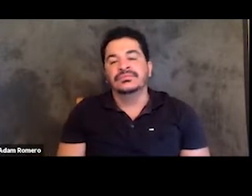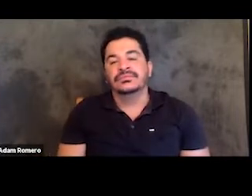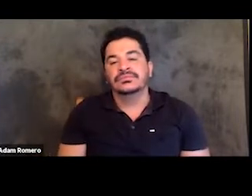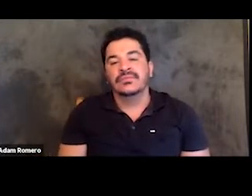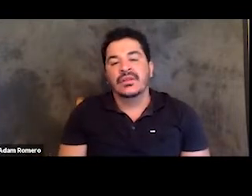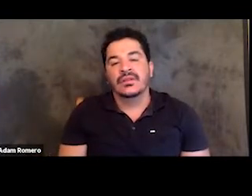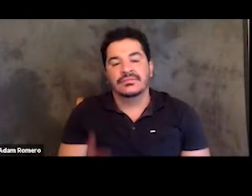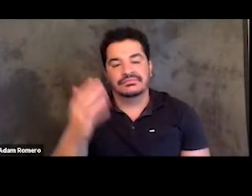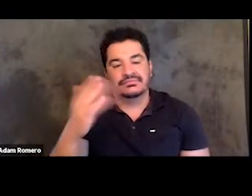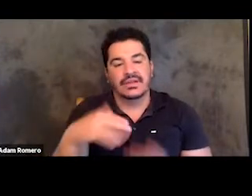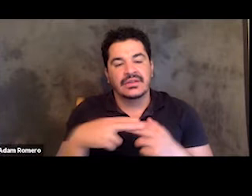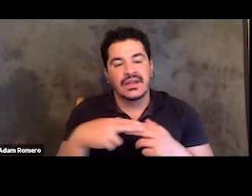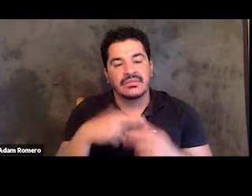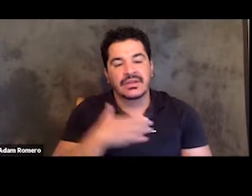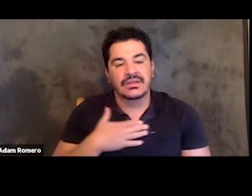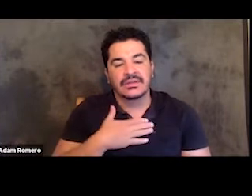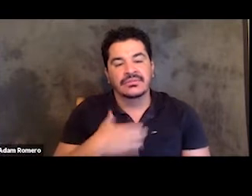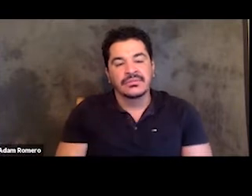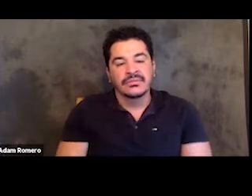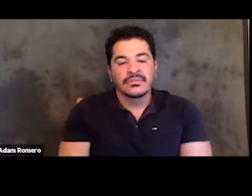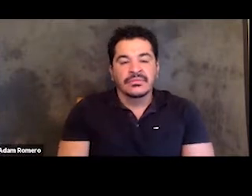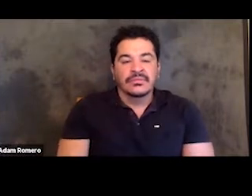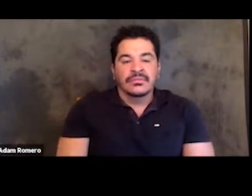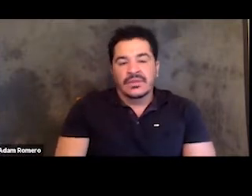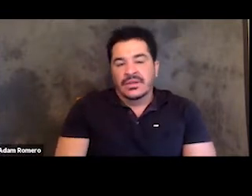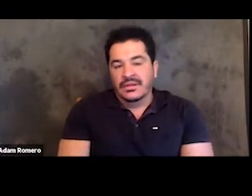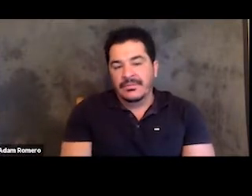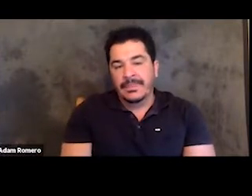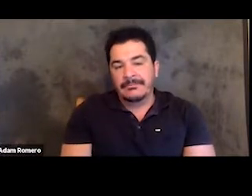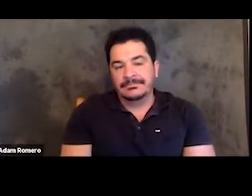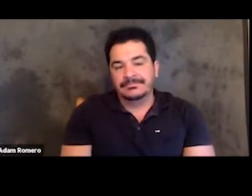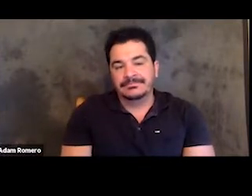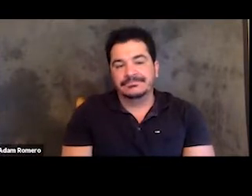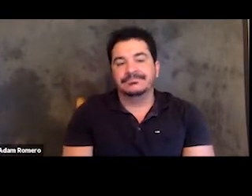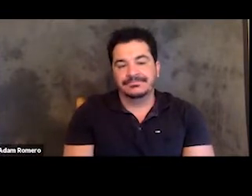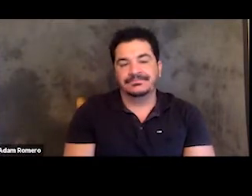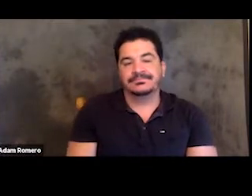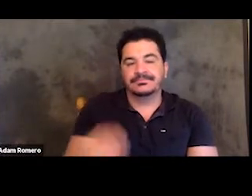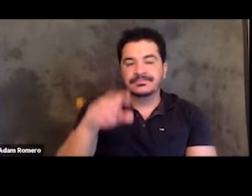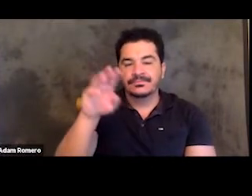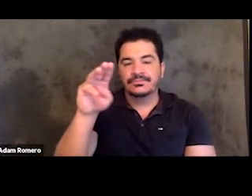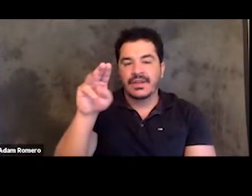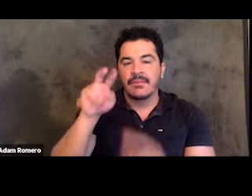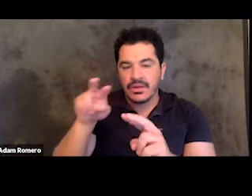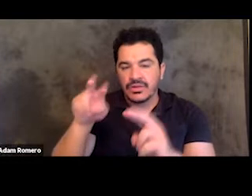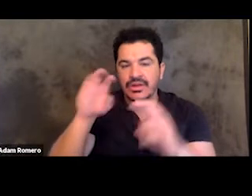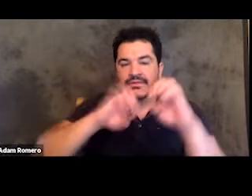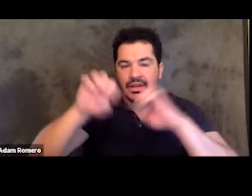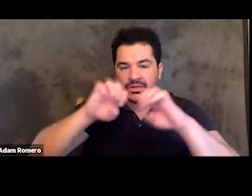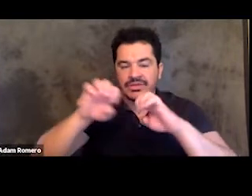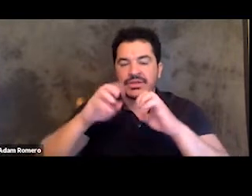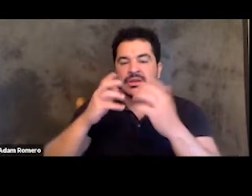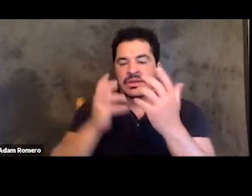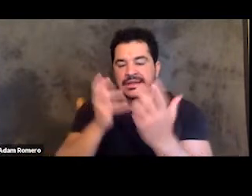Next slide, please. The monitoring, evaluation, adapting, and learning aspects of